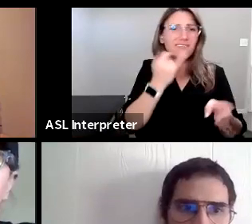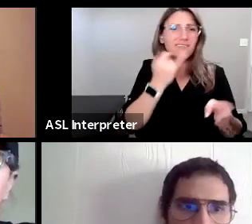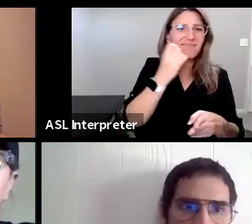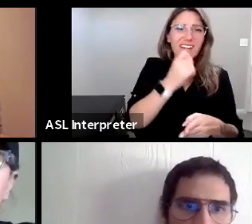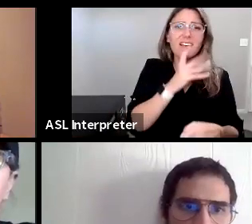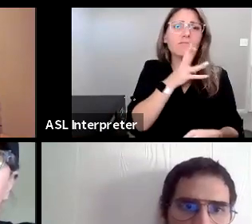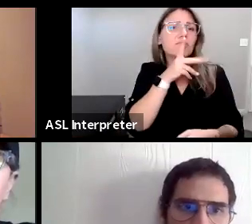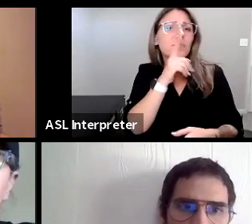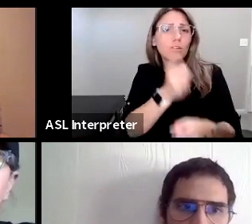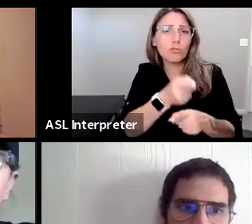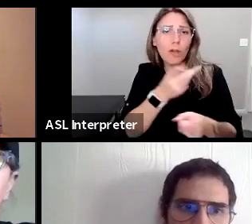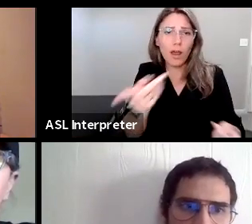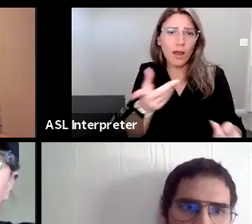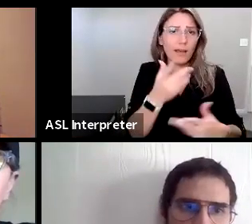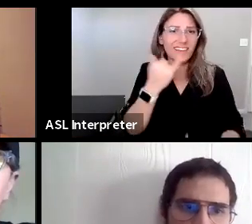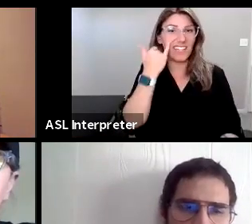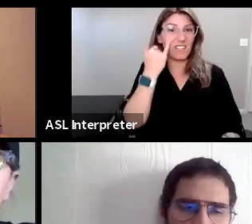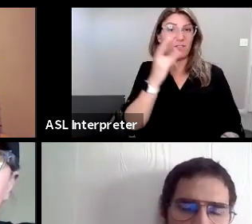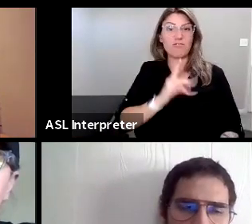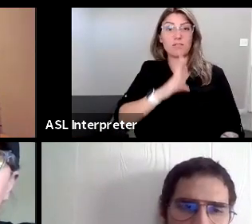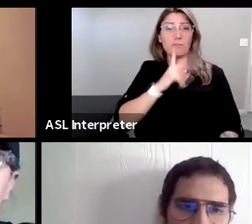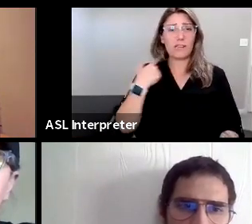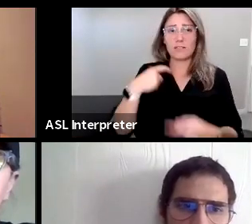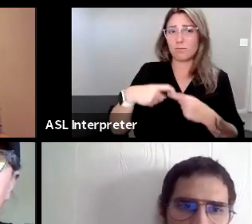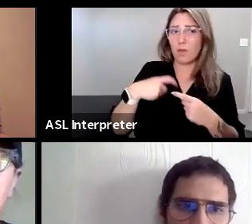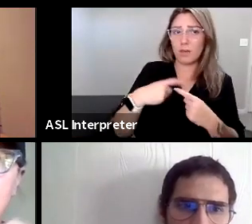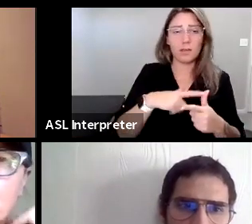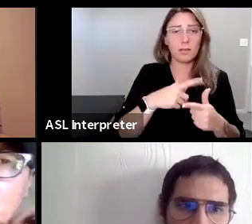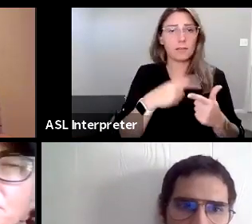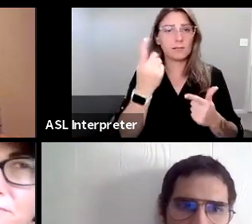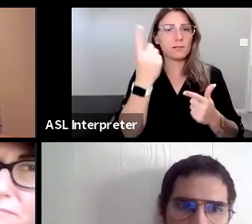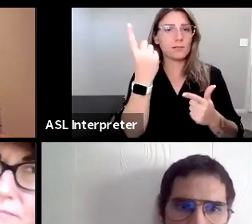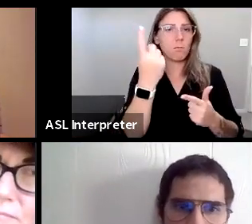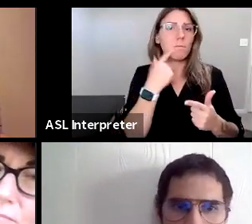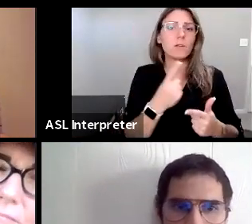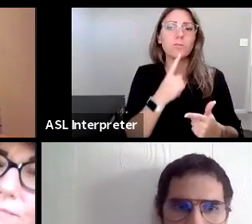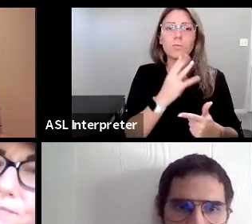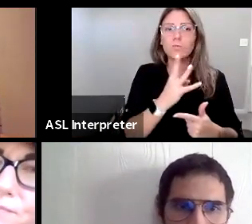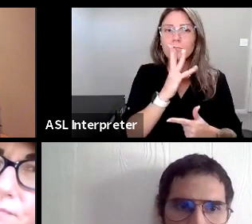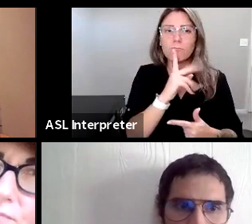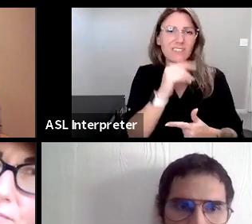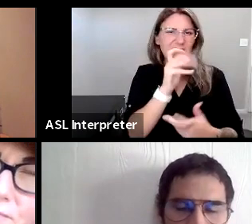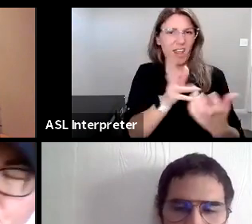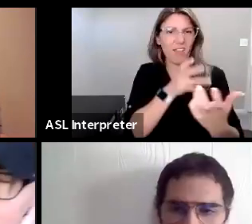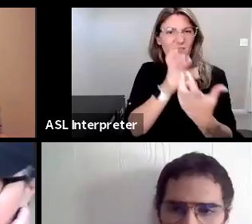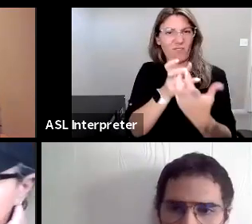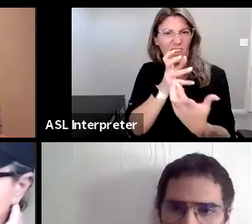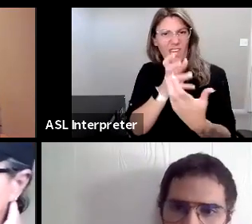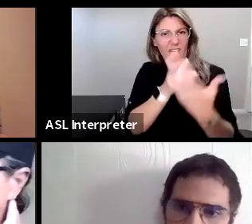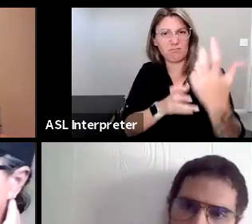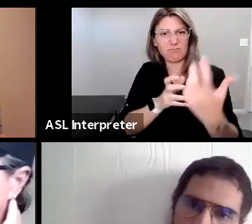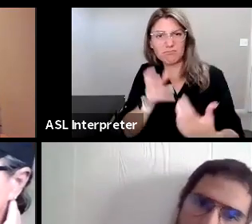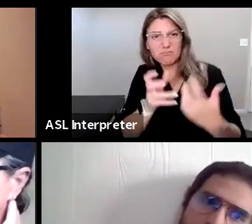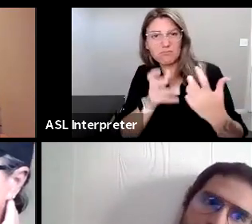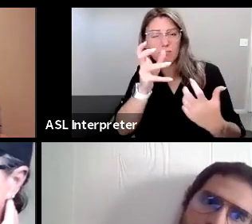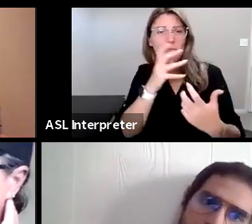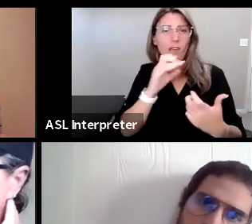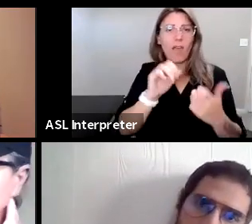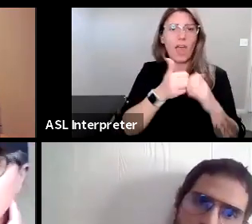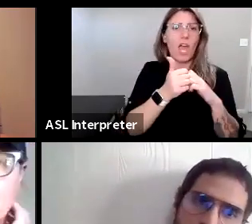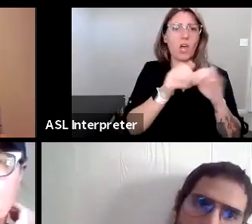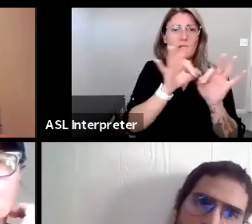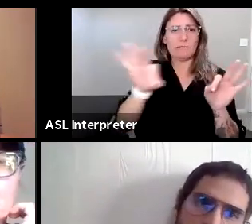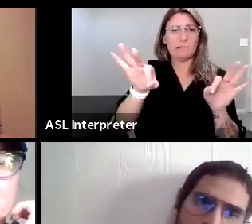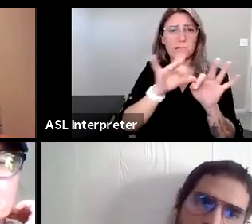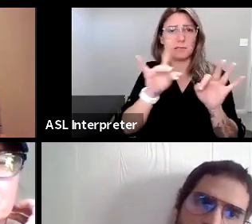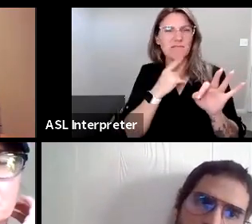it correctly. So it's like if you're speaking Spanish and you say something that as you're speaking it, it doesn't fit in how the syntax is, it